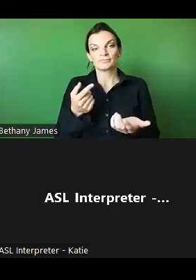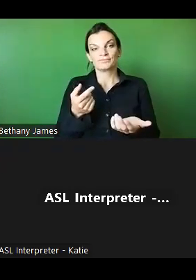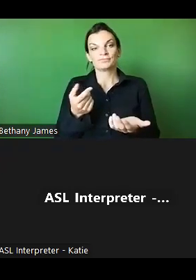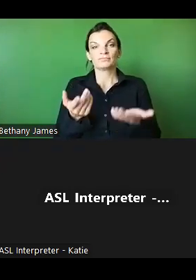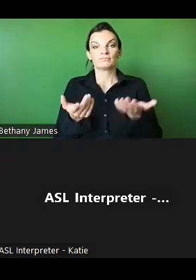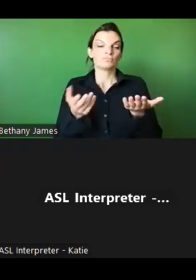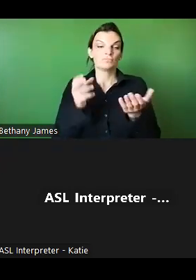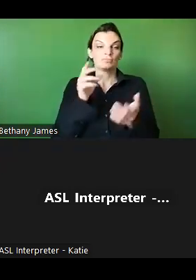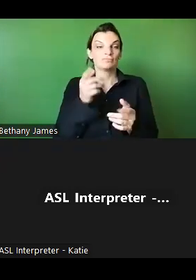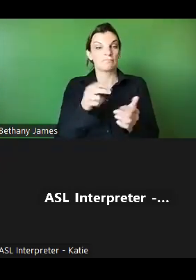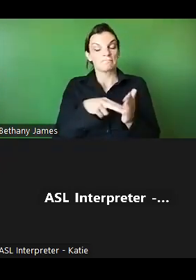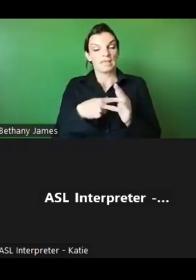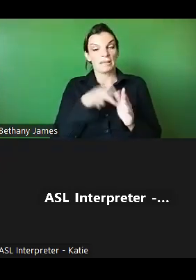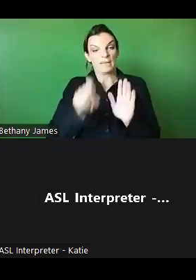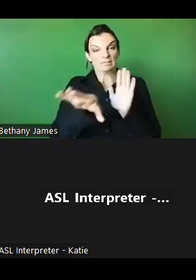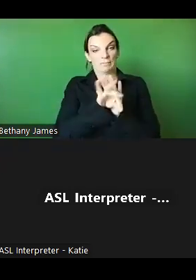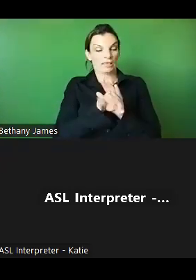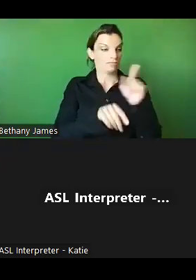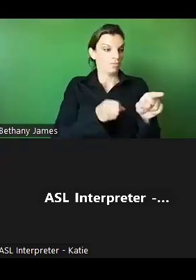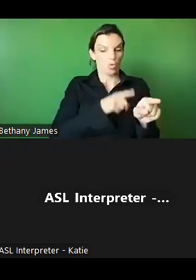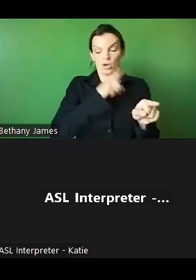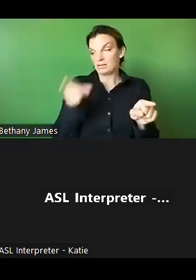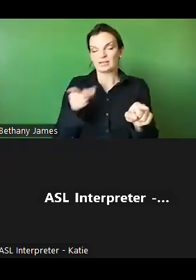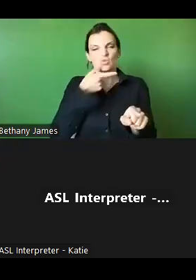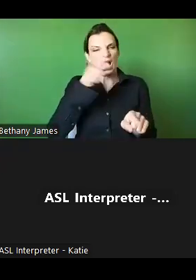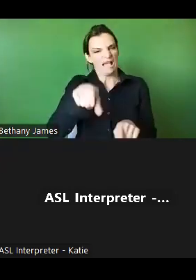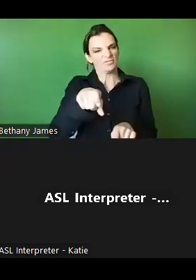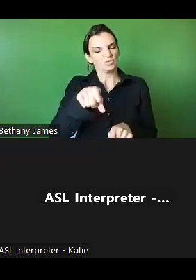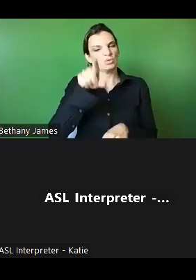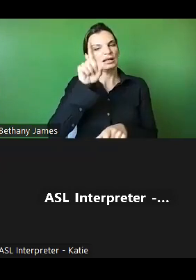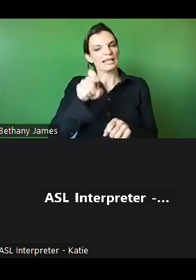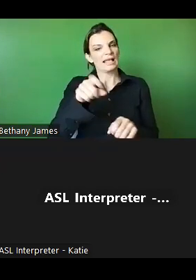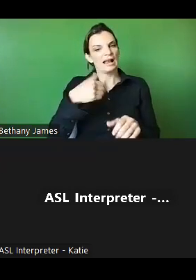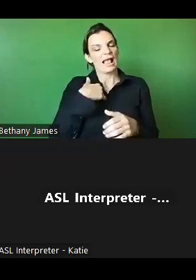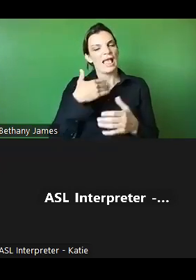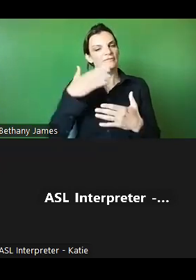have it either way. It doesn't either or, there can be good